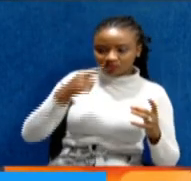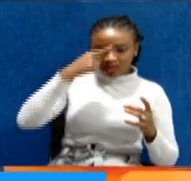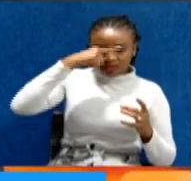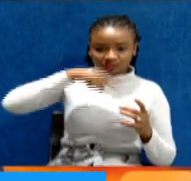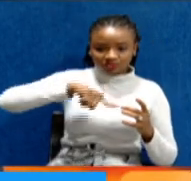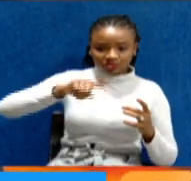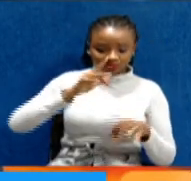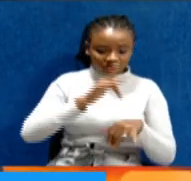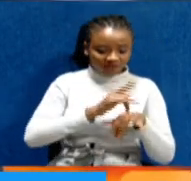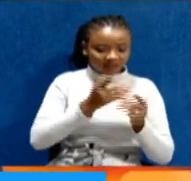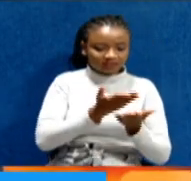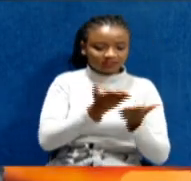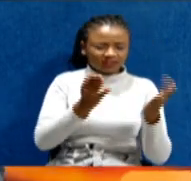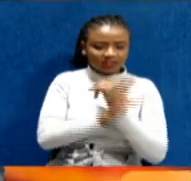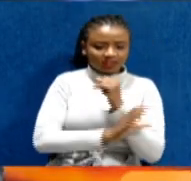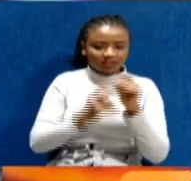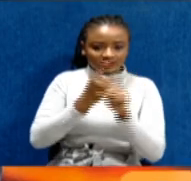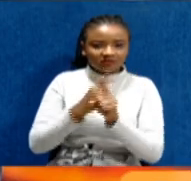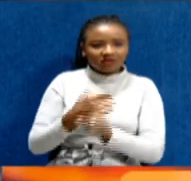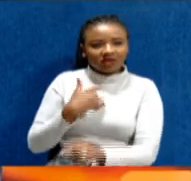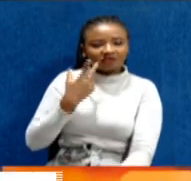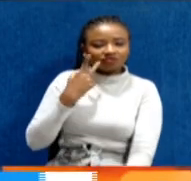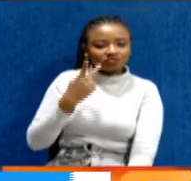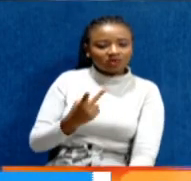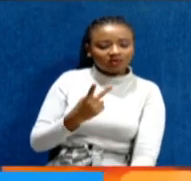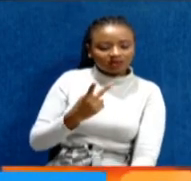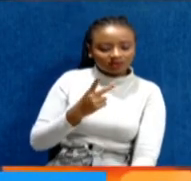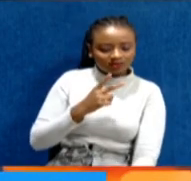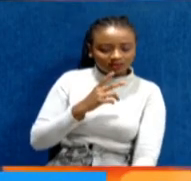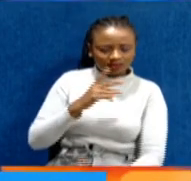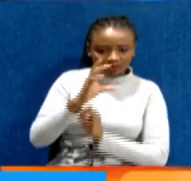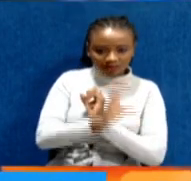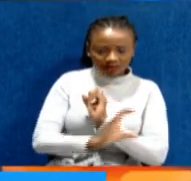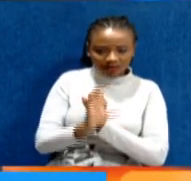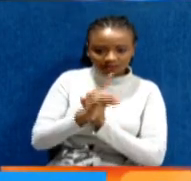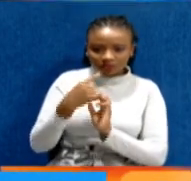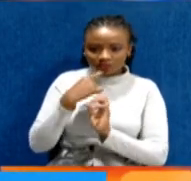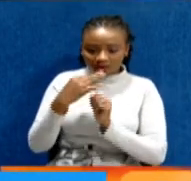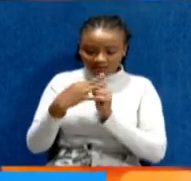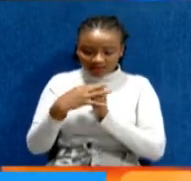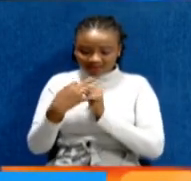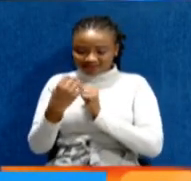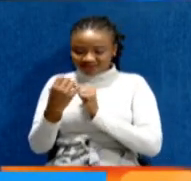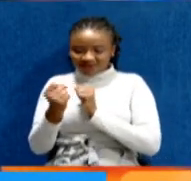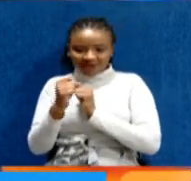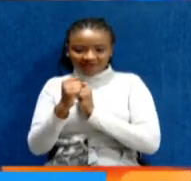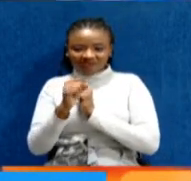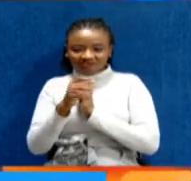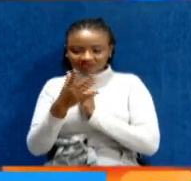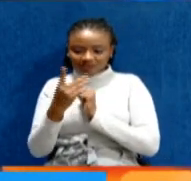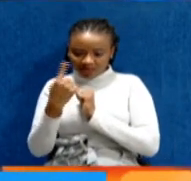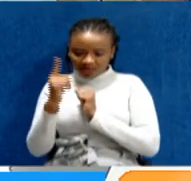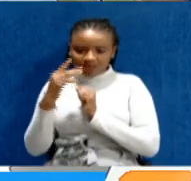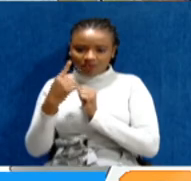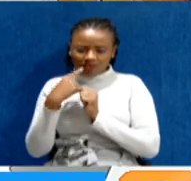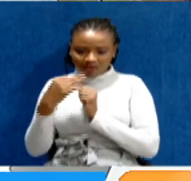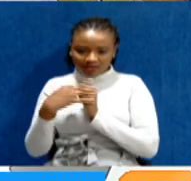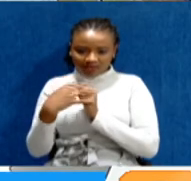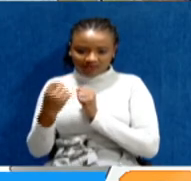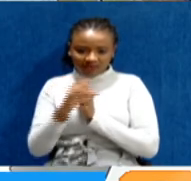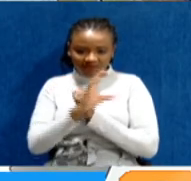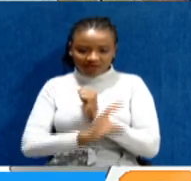affiliated countries. There are almost 200 countries, 185 countries, and the EU as a bloc.